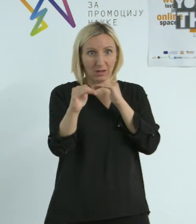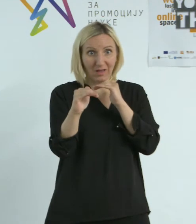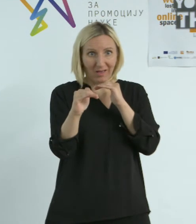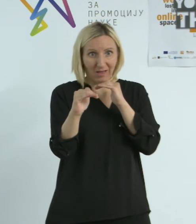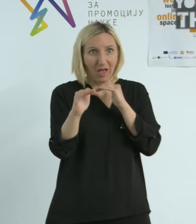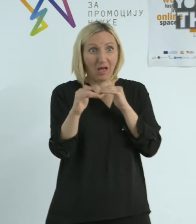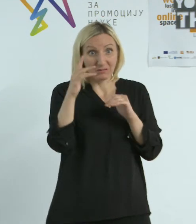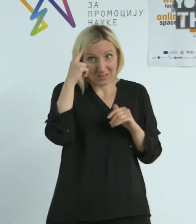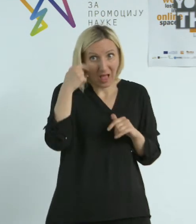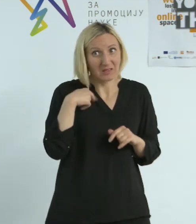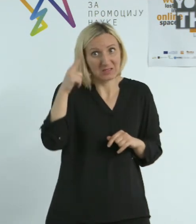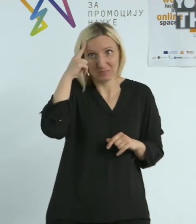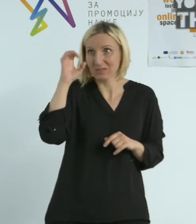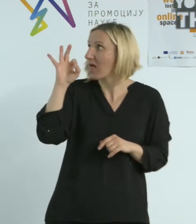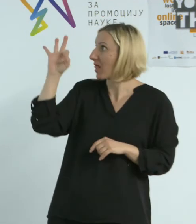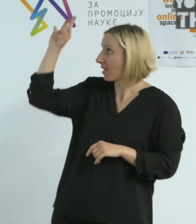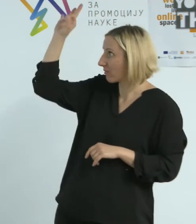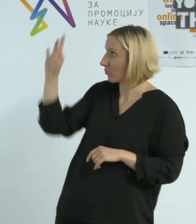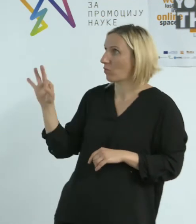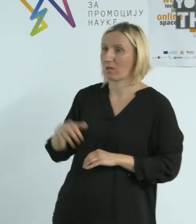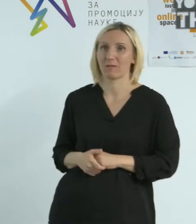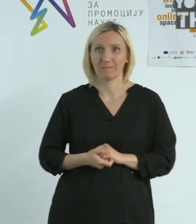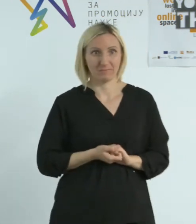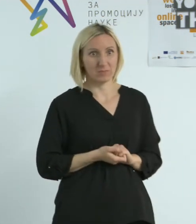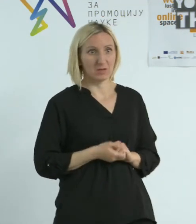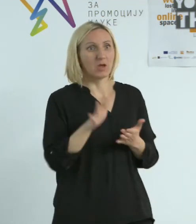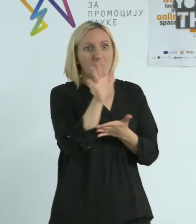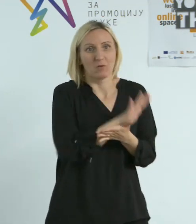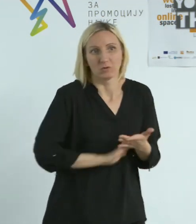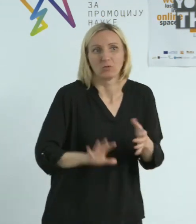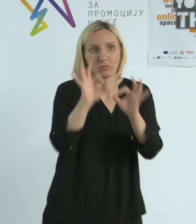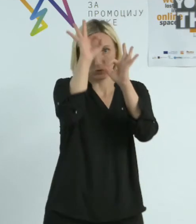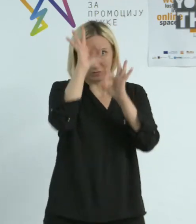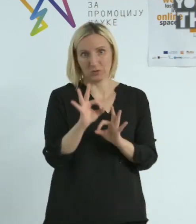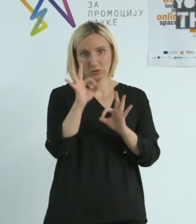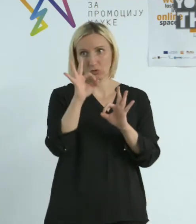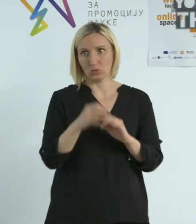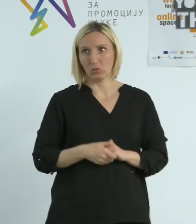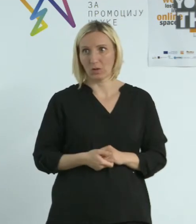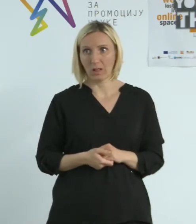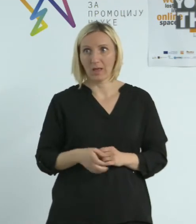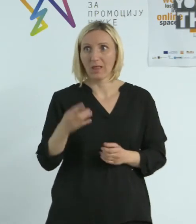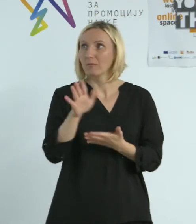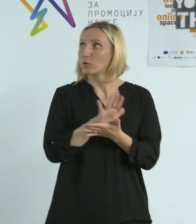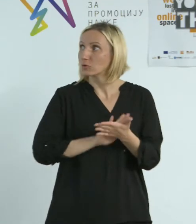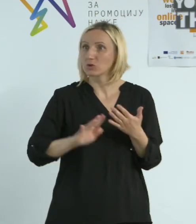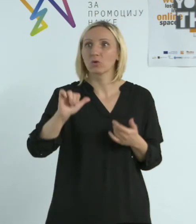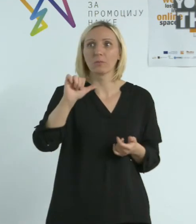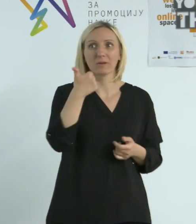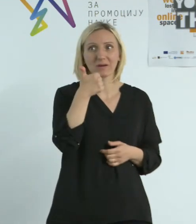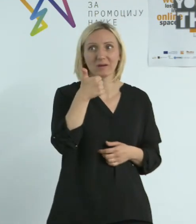tabula rasa, or we can say like my presentation. So at the very beginning, we were